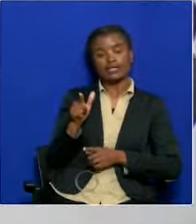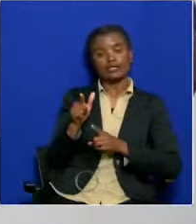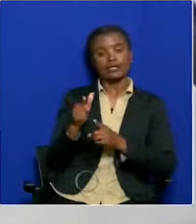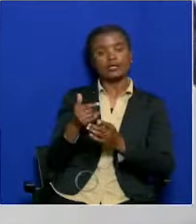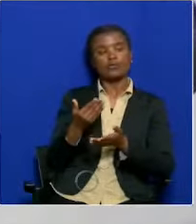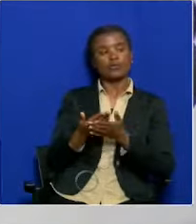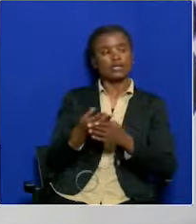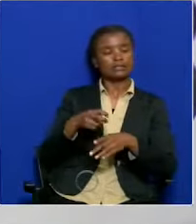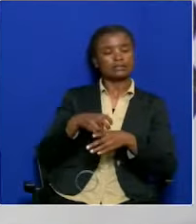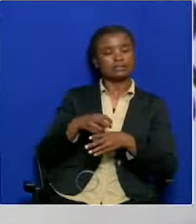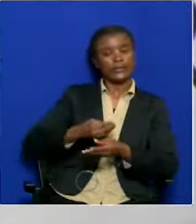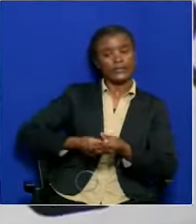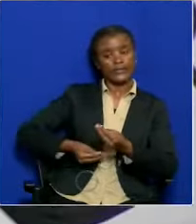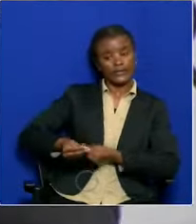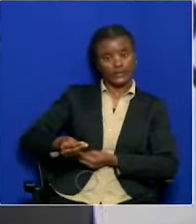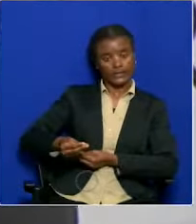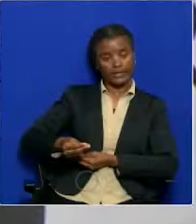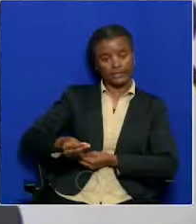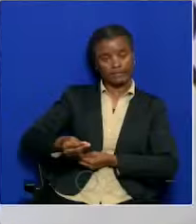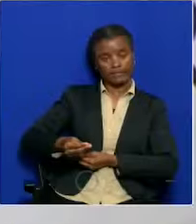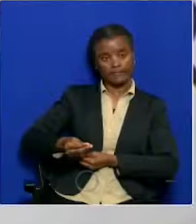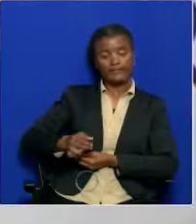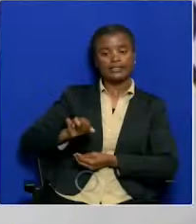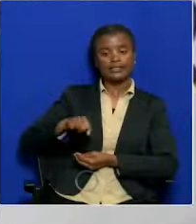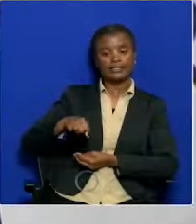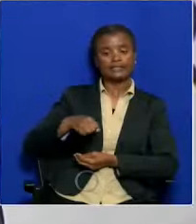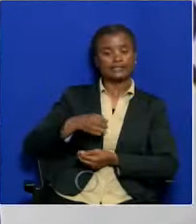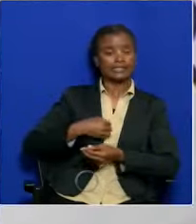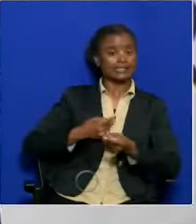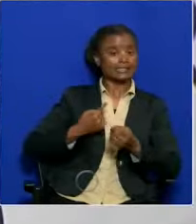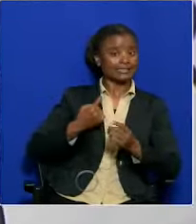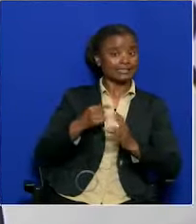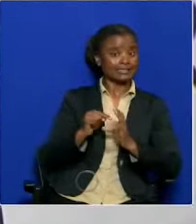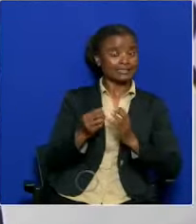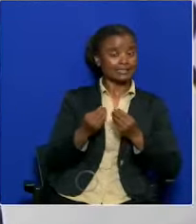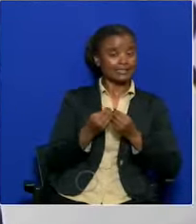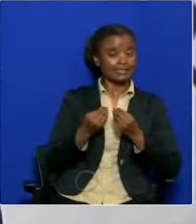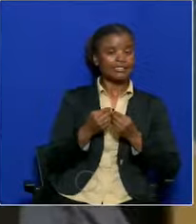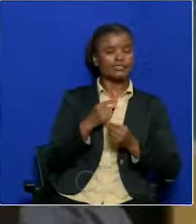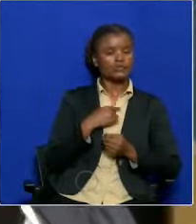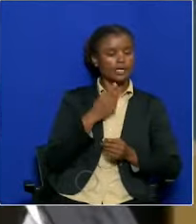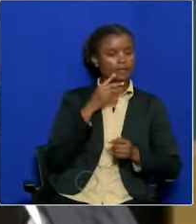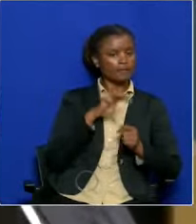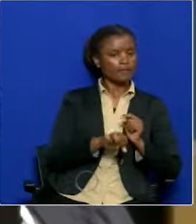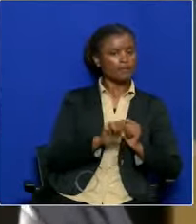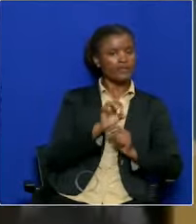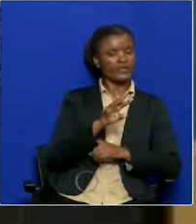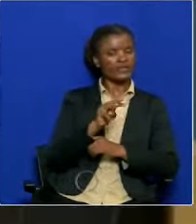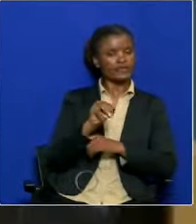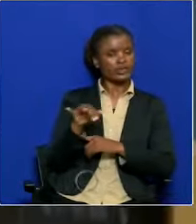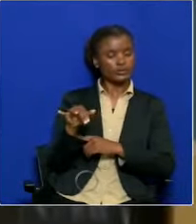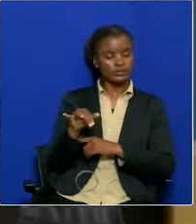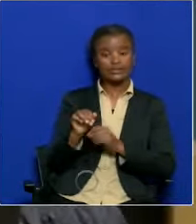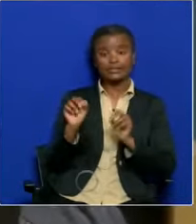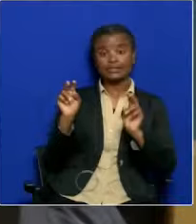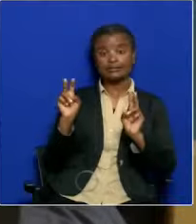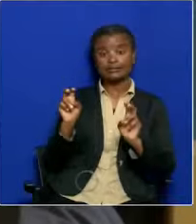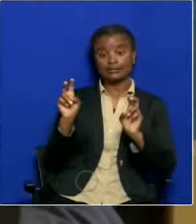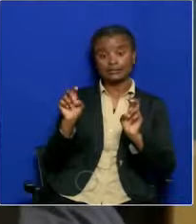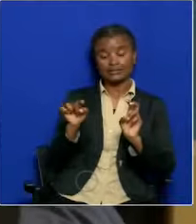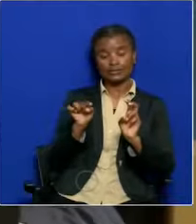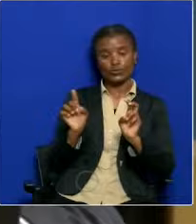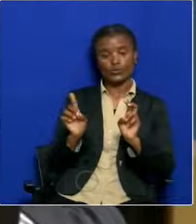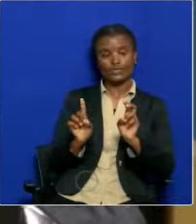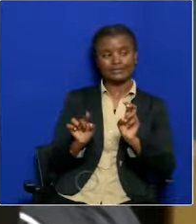Yes, and he sent that thing. He sent that thing. That is where I saw the 5 million. Yes. And the subject matter of the blackmail was exactly what Chair